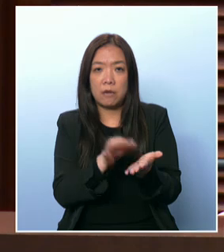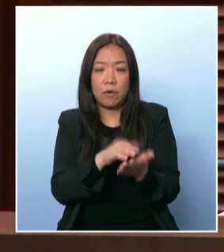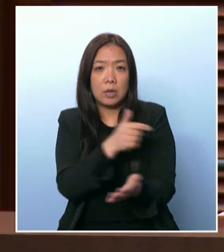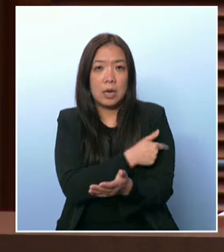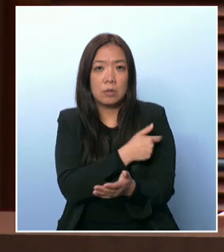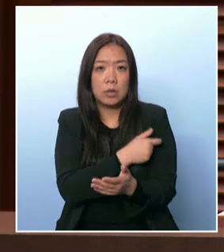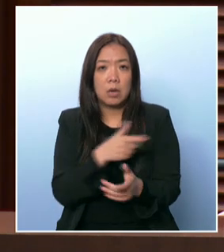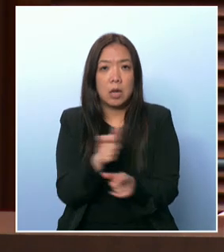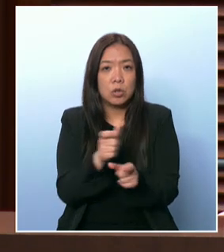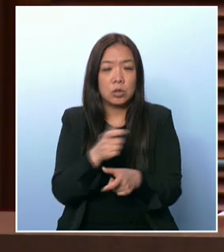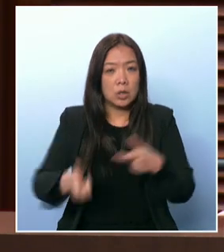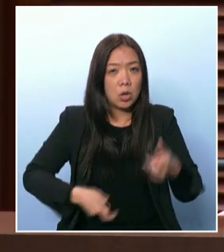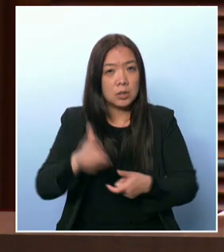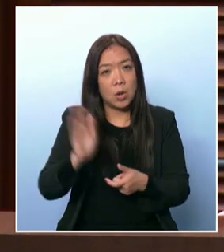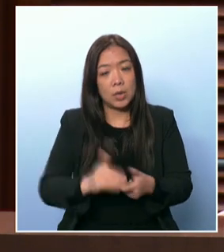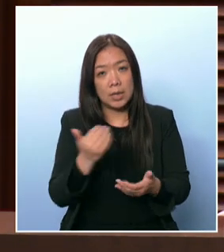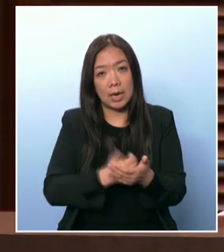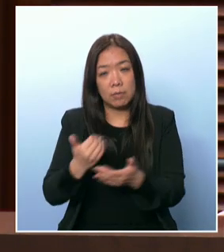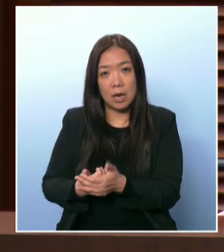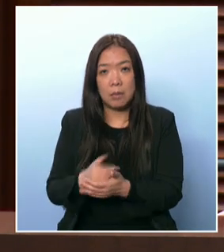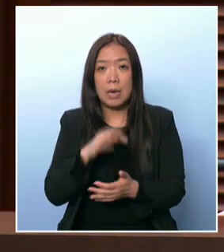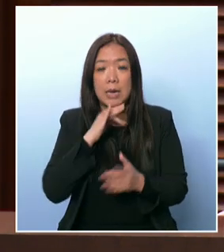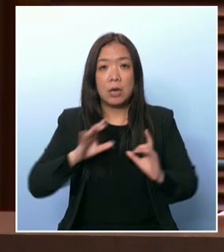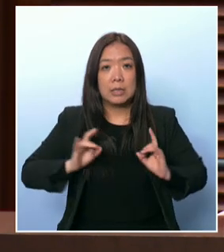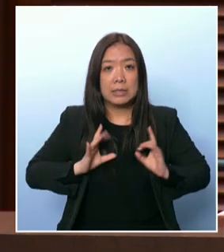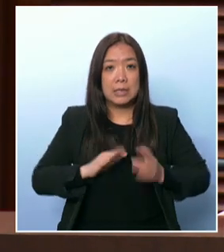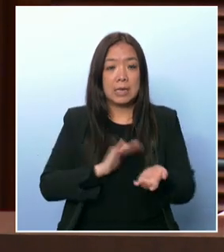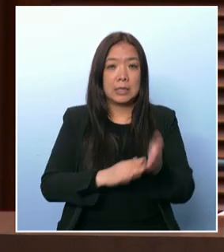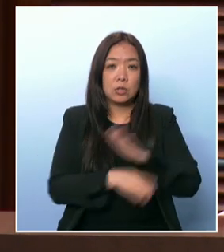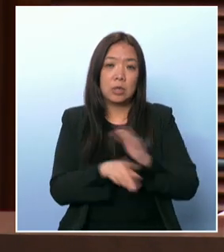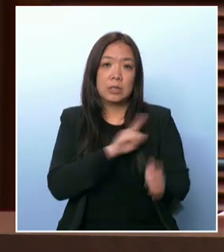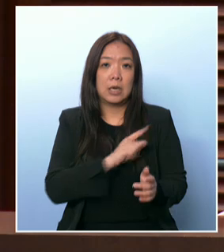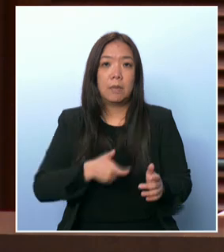Now, parents can save the cost for